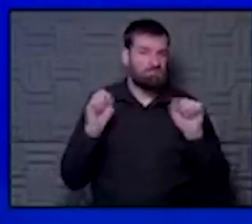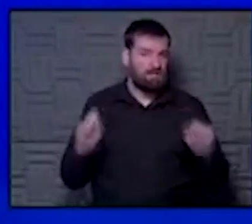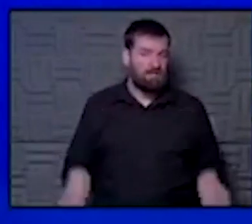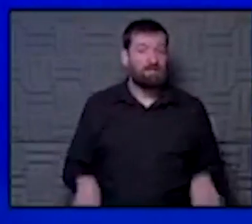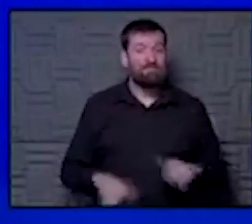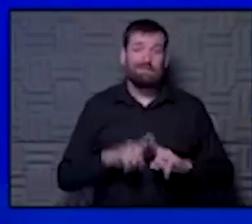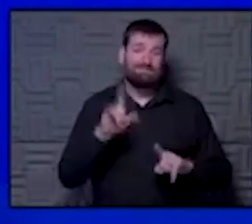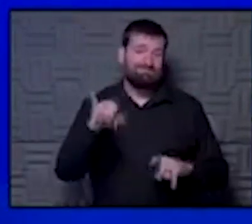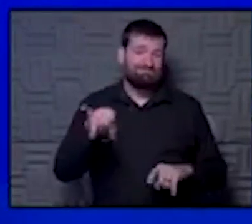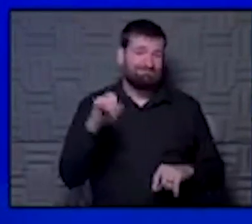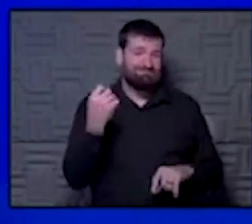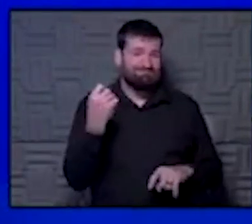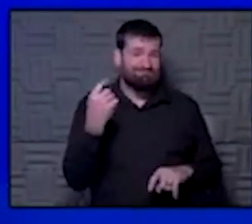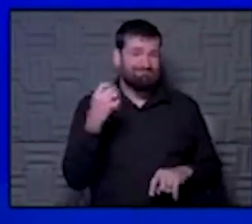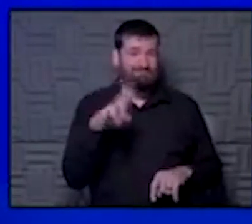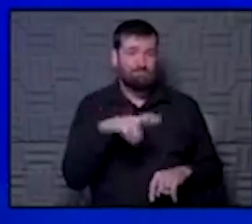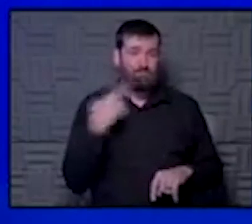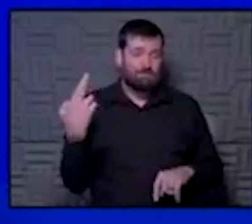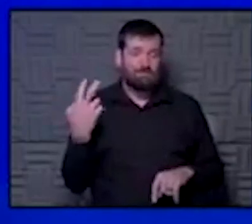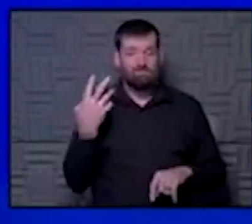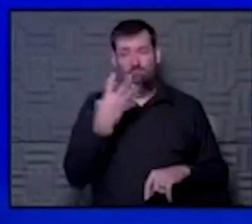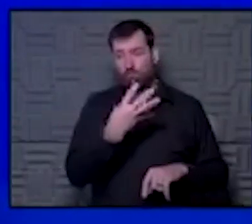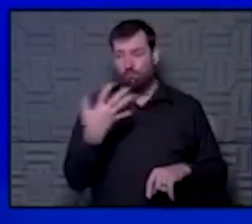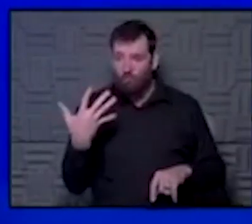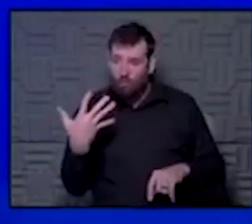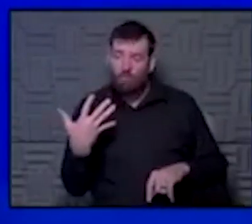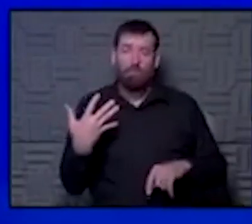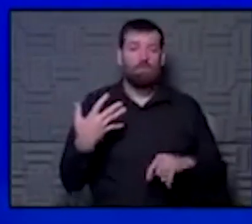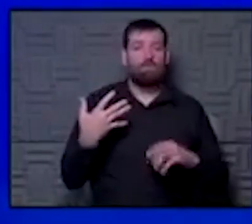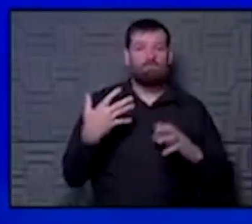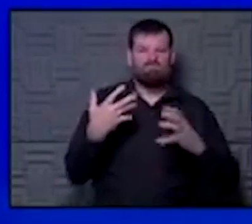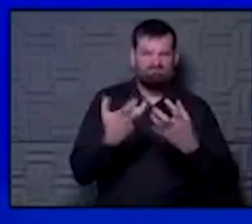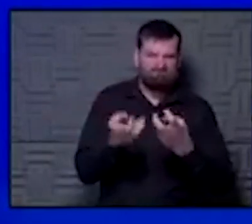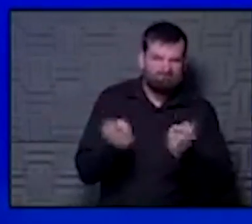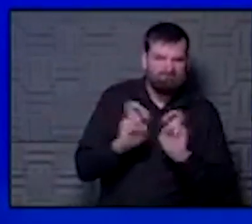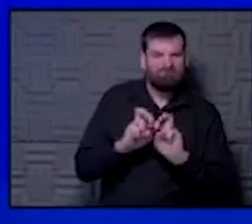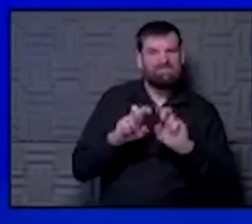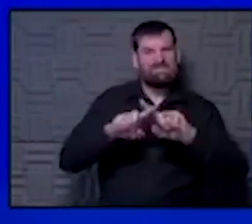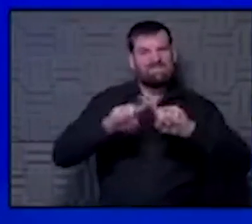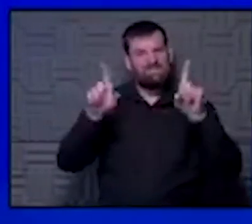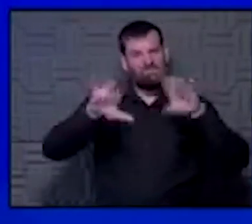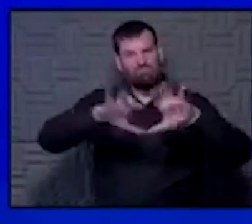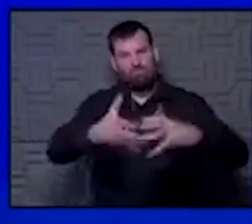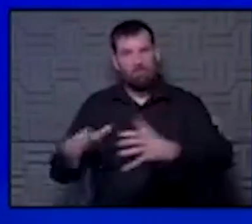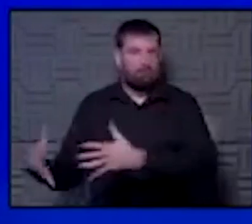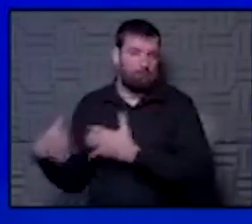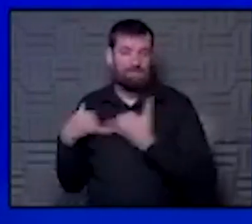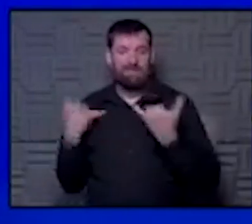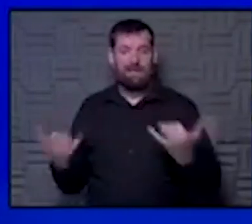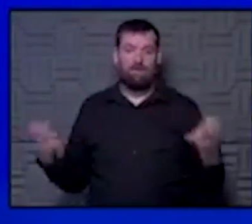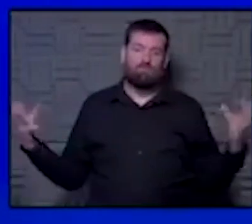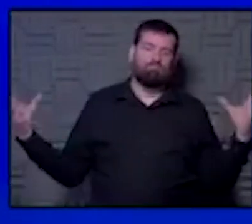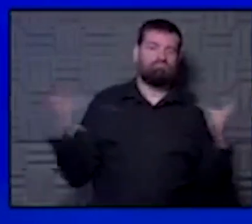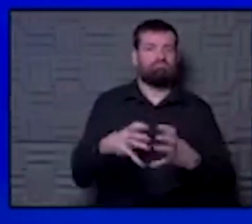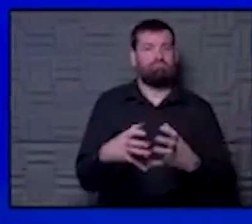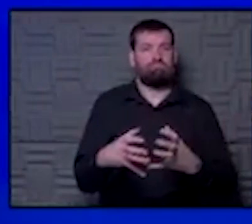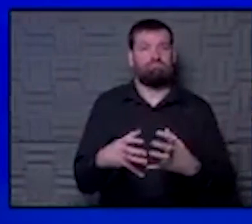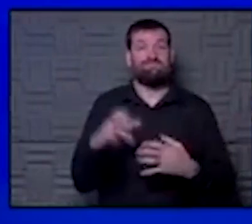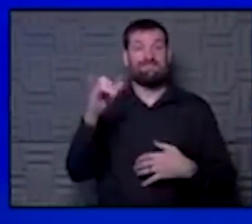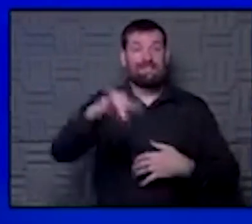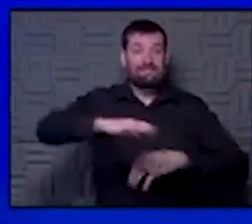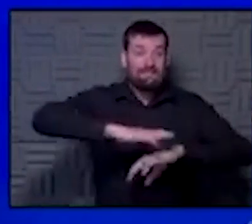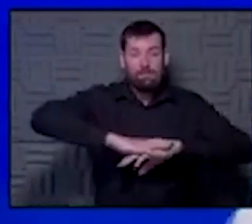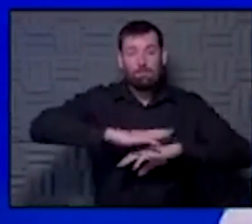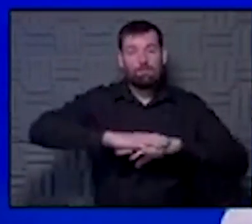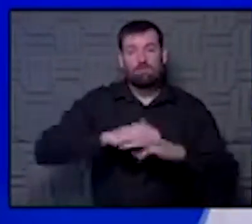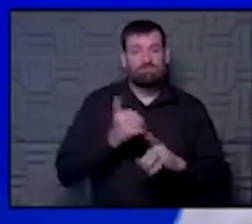that's a risk, because let's say you intersect 3 or 4 different pods, you got 4 people at a table, and you're all from different pods, then all of a sudden you're at the table together. But if that table's